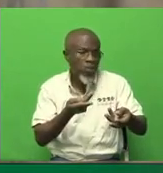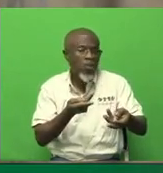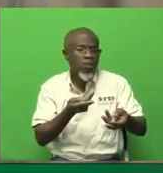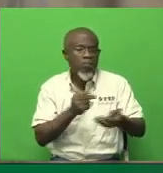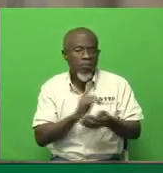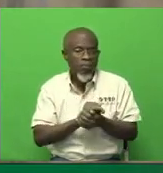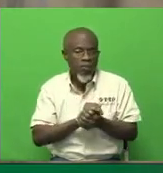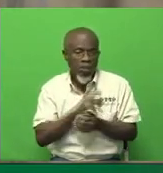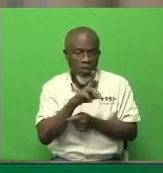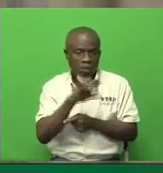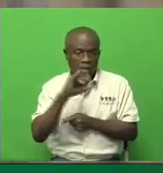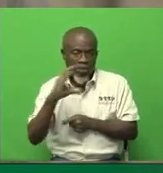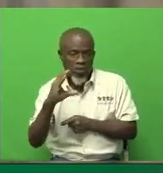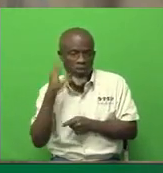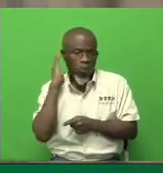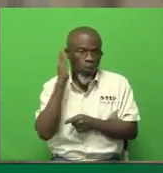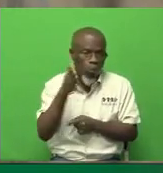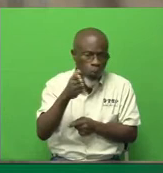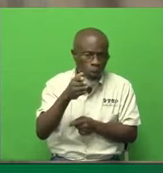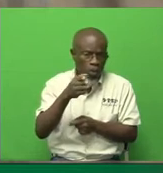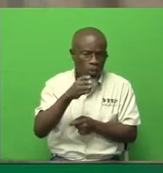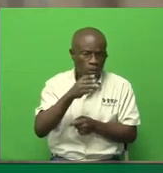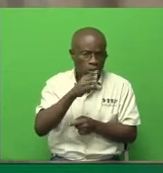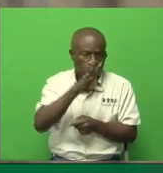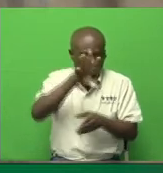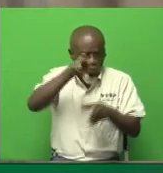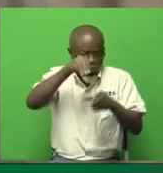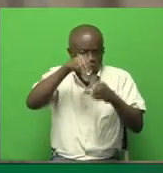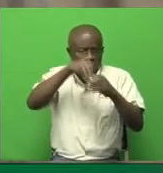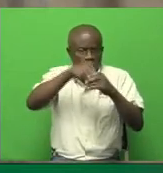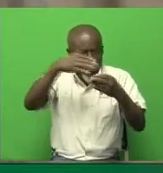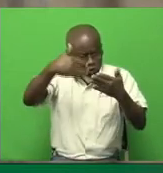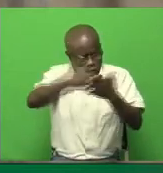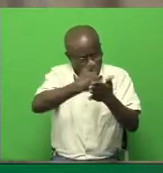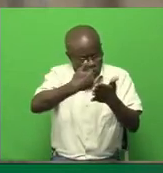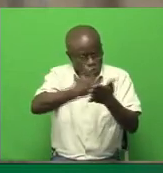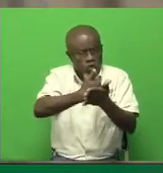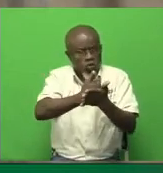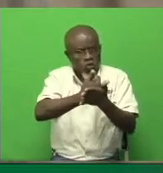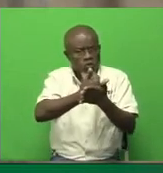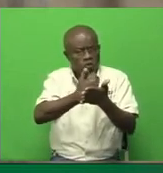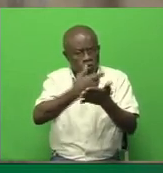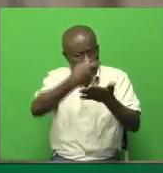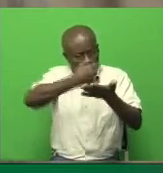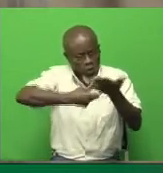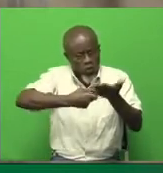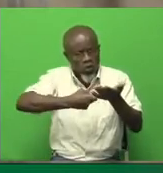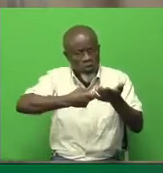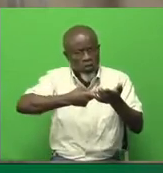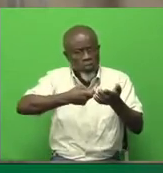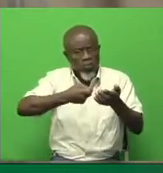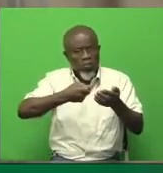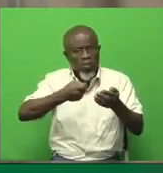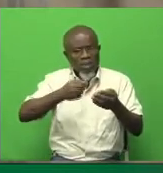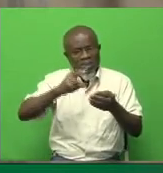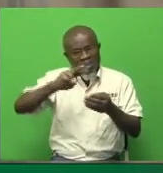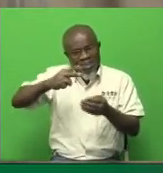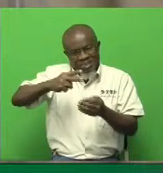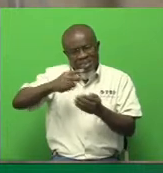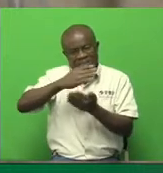Ric will Implement these new tariffs and so on by the second quarter of 2023.